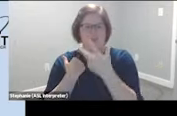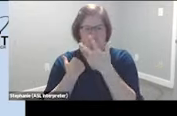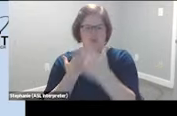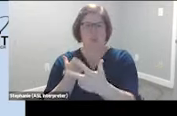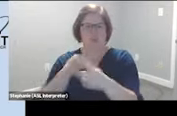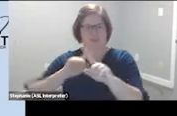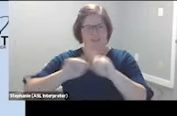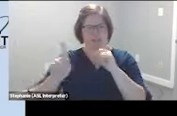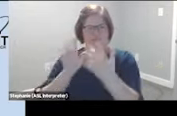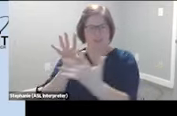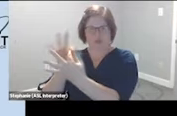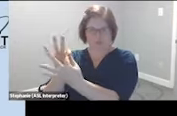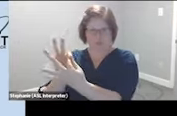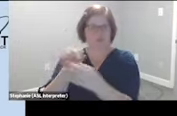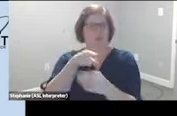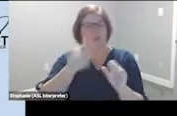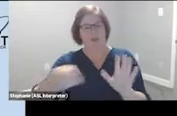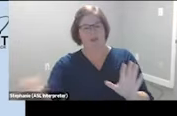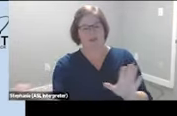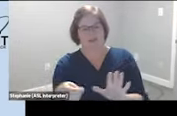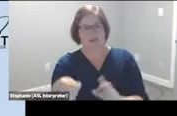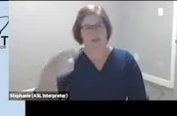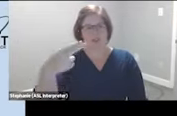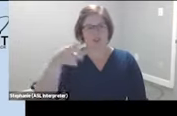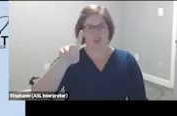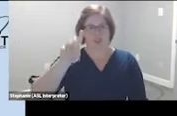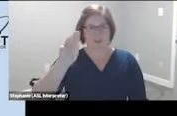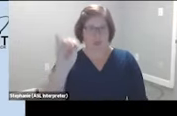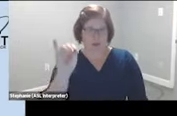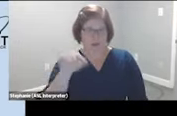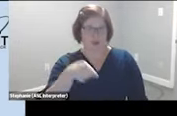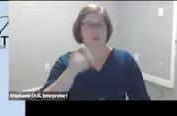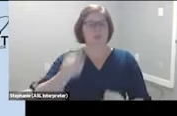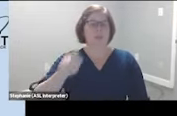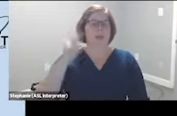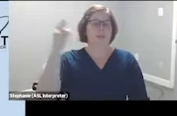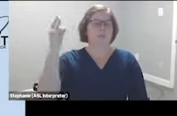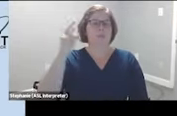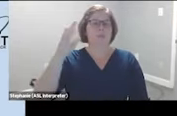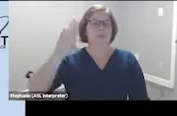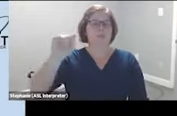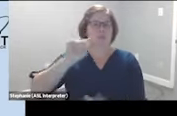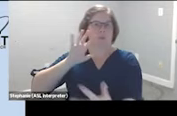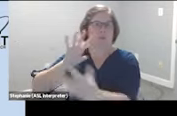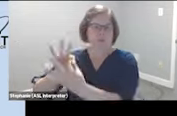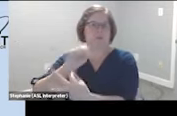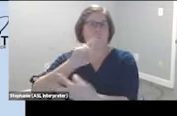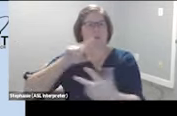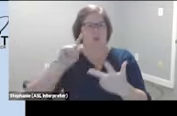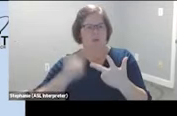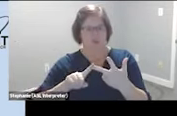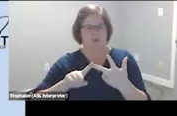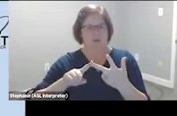has Bluetooth and USB, and in the future we'll also have Wi-Fi available. So the big news for this year